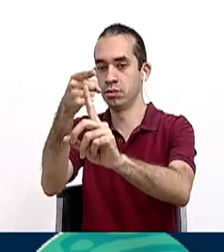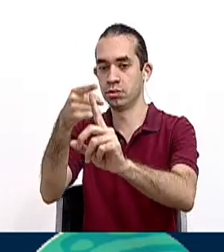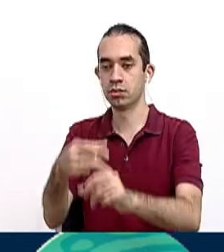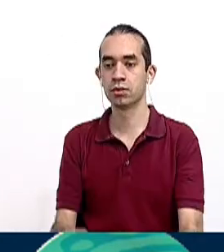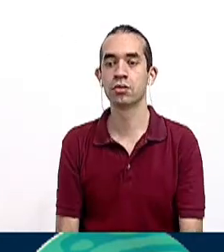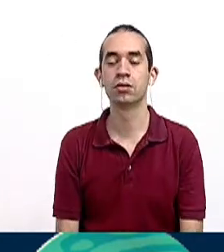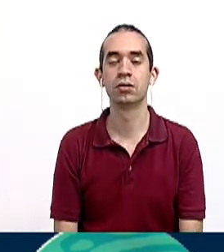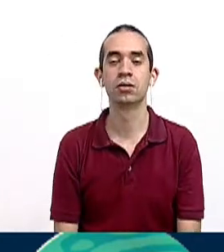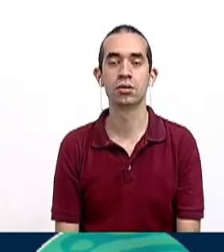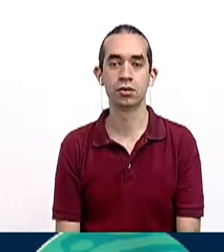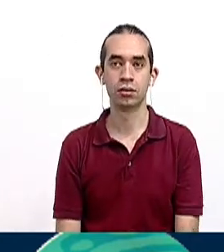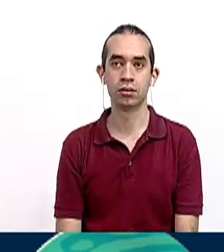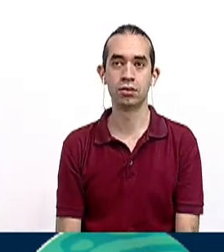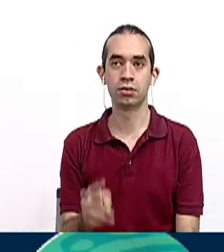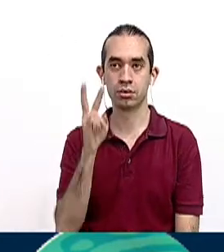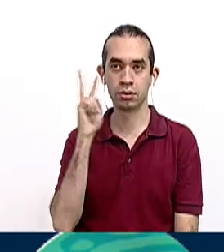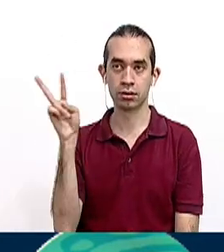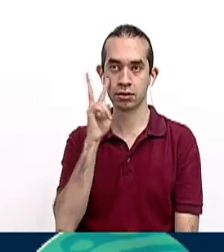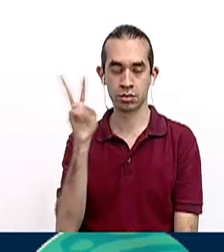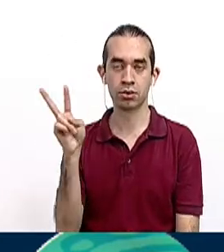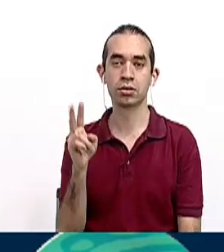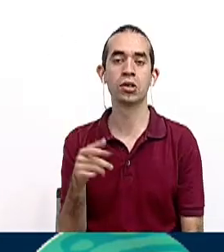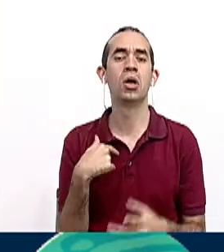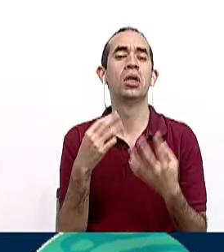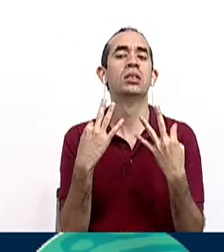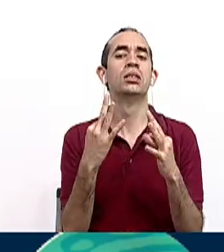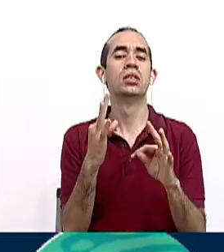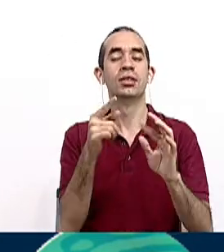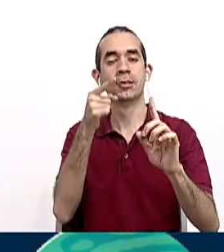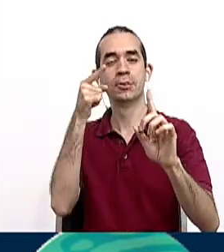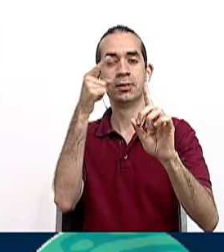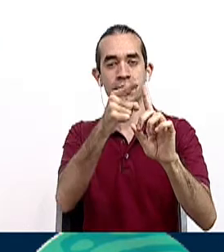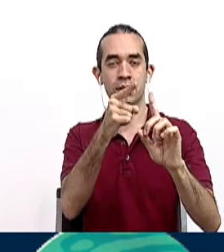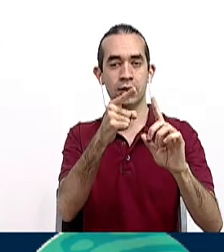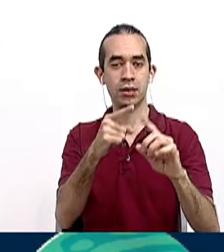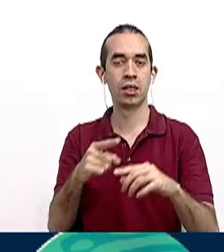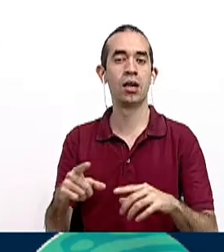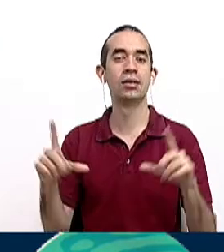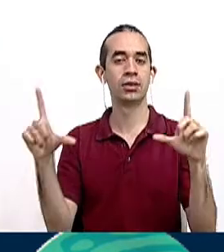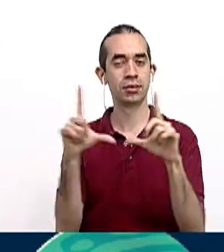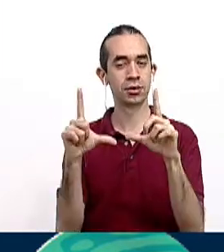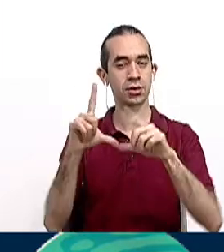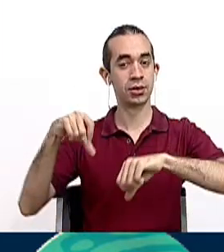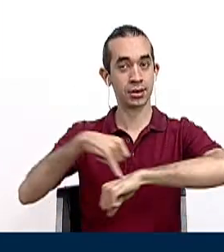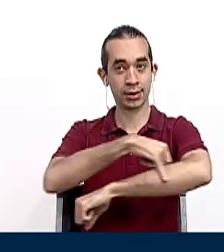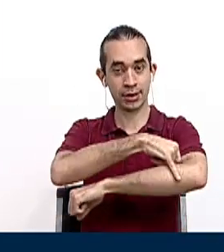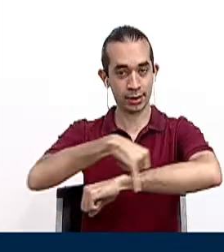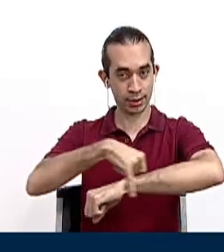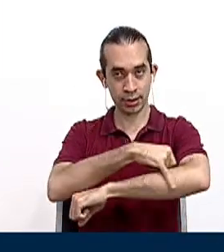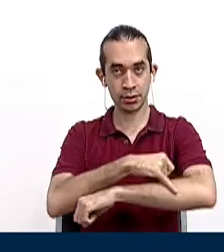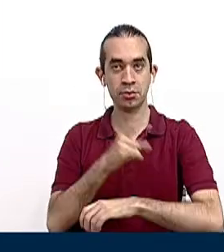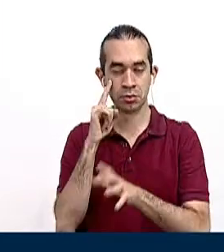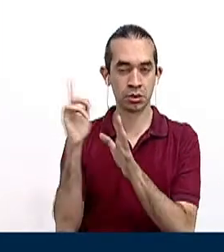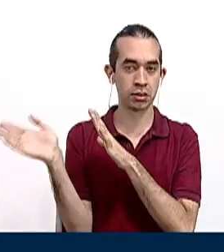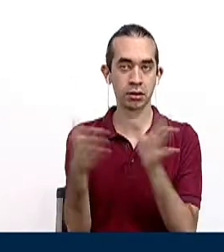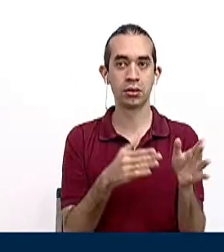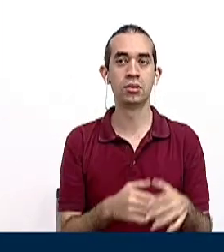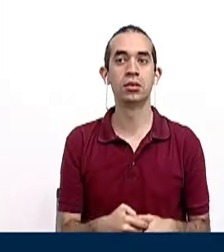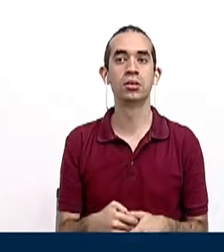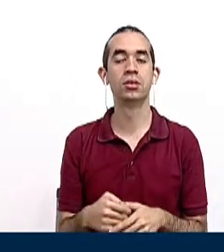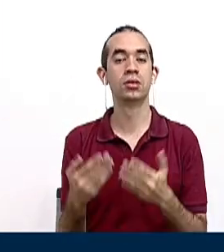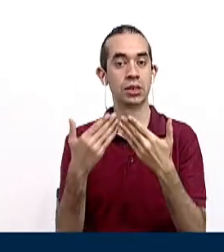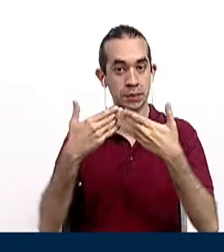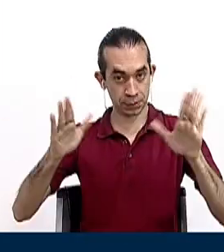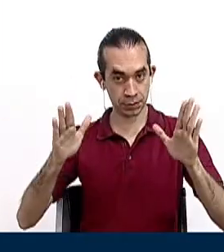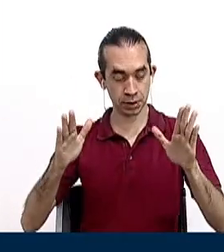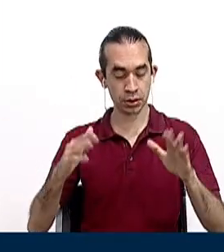goal. And here I intend to pursue a degree in engineering. Let's look at the next one. Enable.